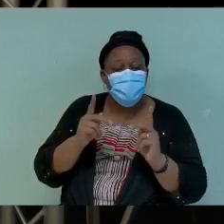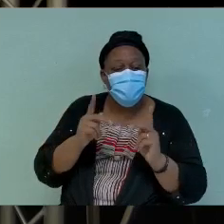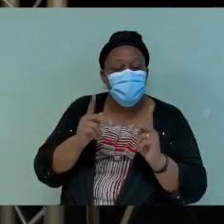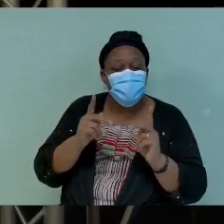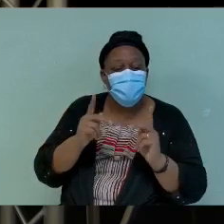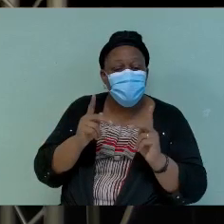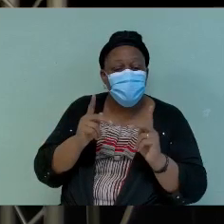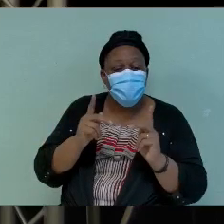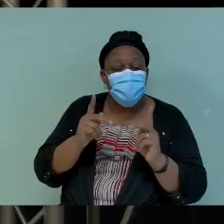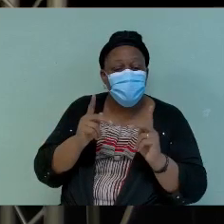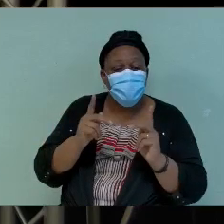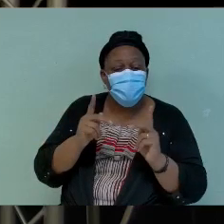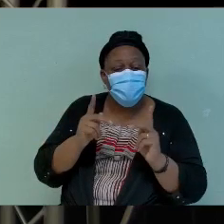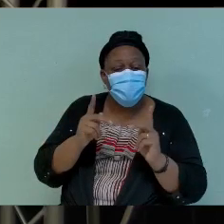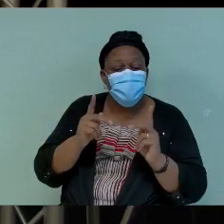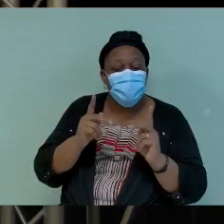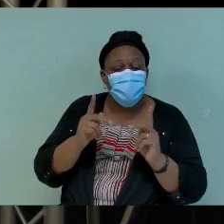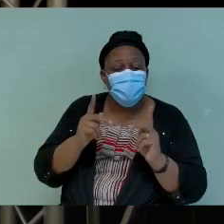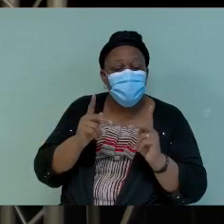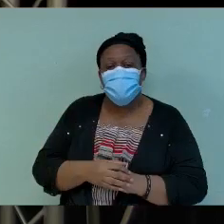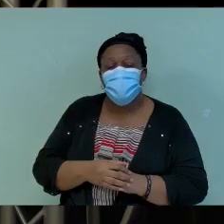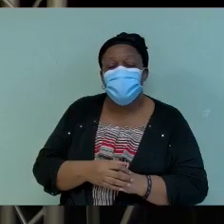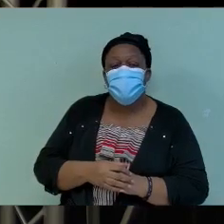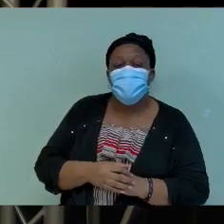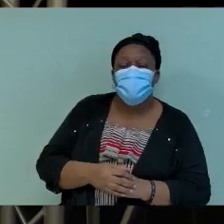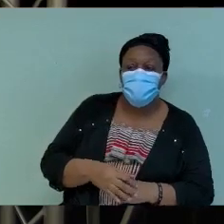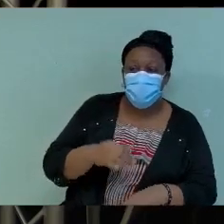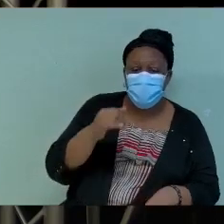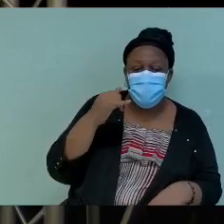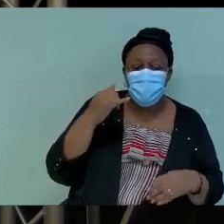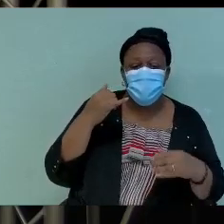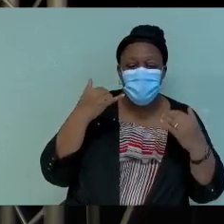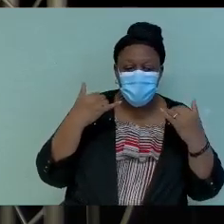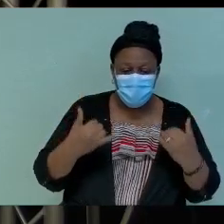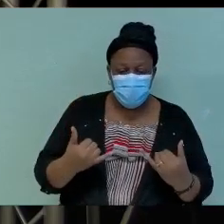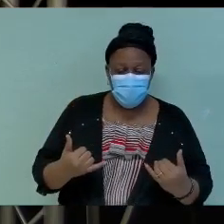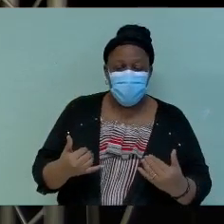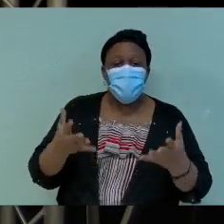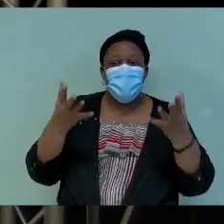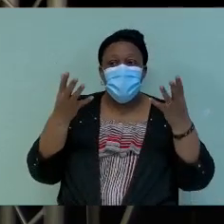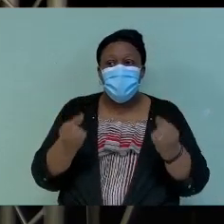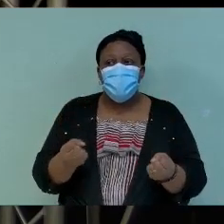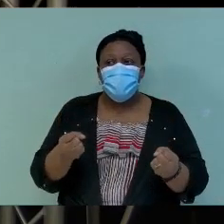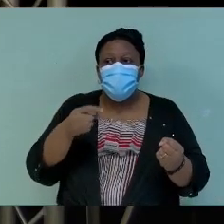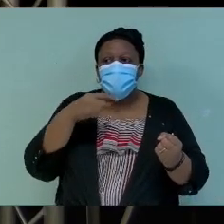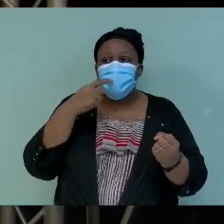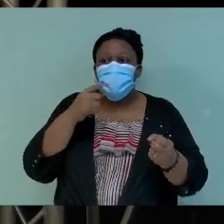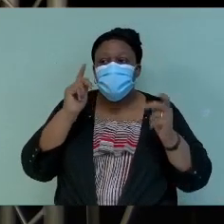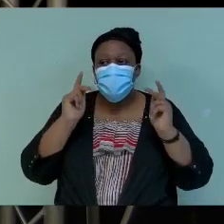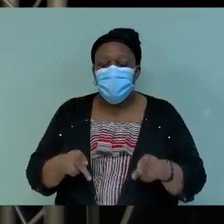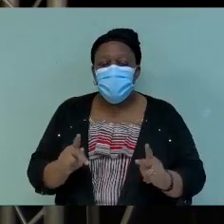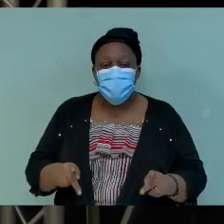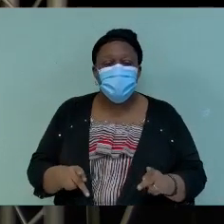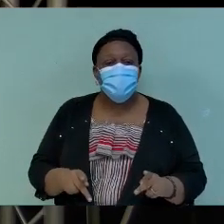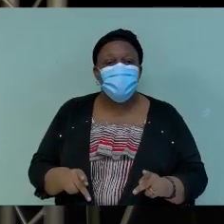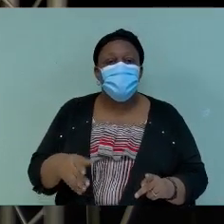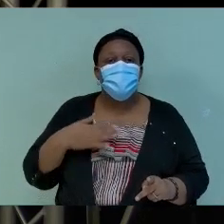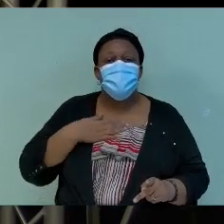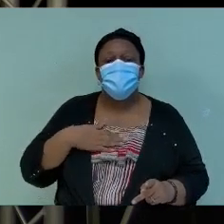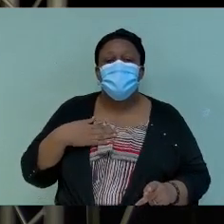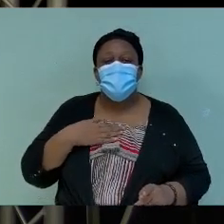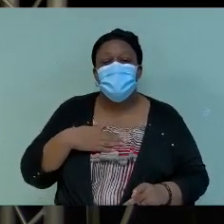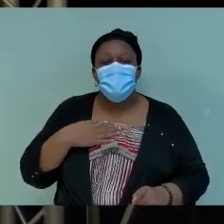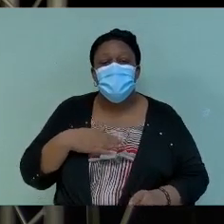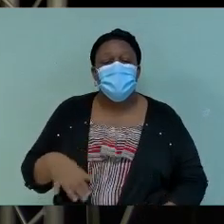the 311 hotlines are for health-related matters. We are working